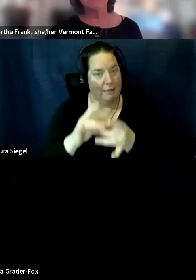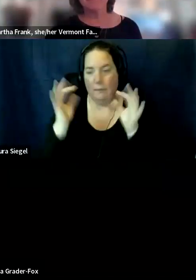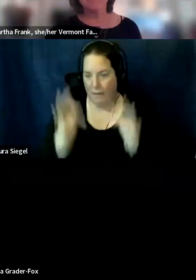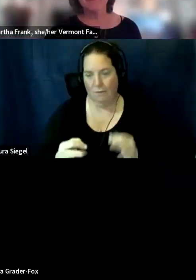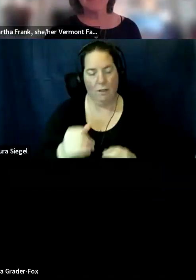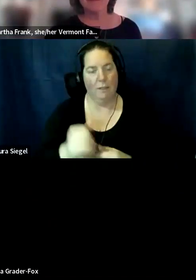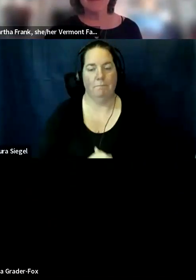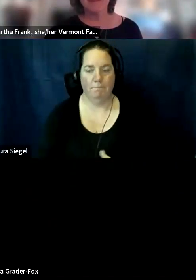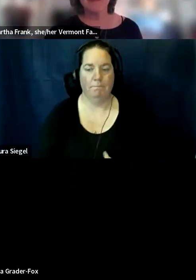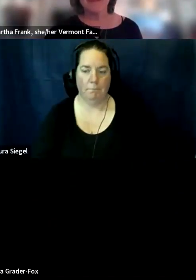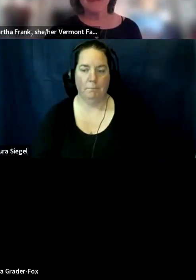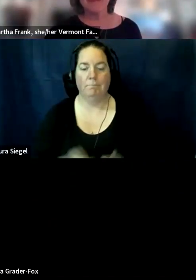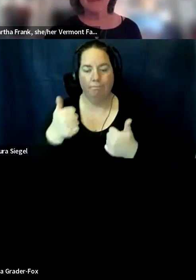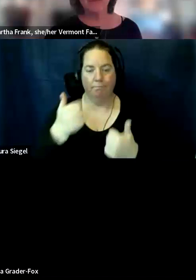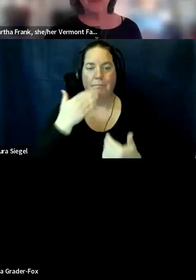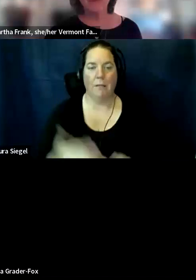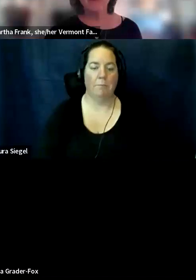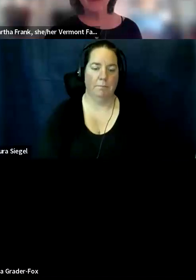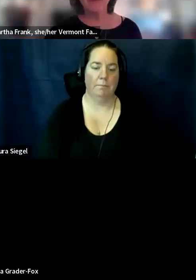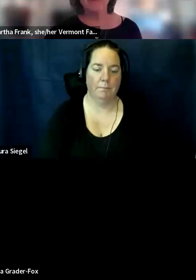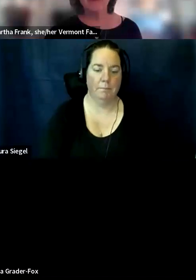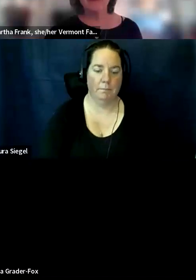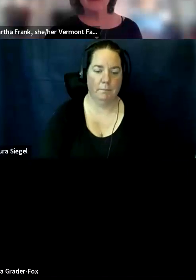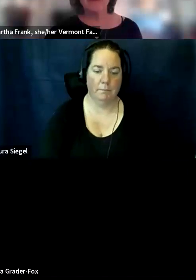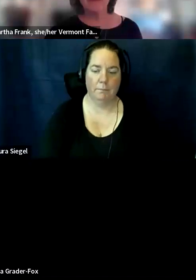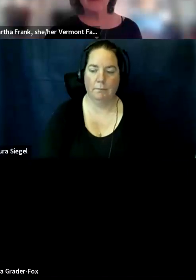connected. Okay, thank you. Yeah.